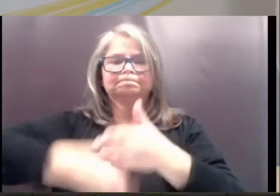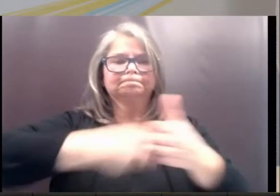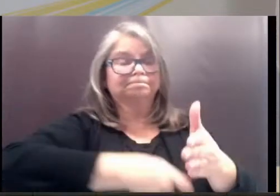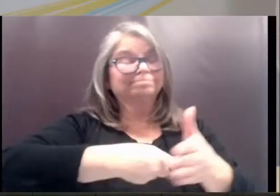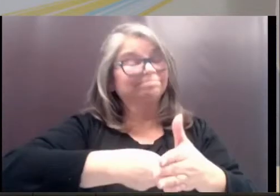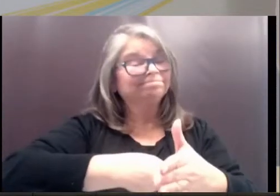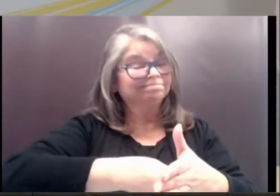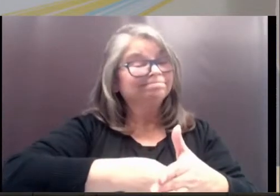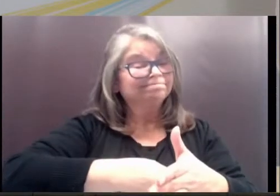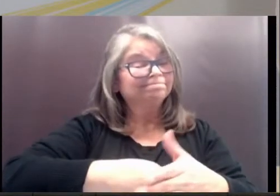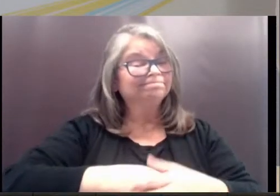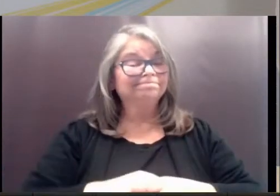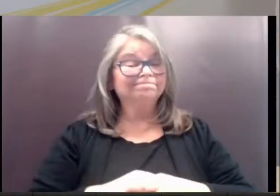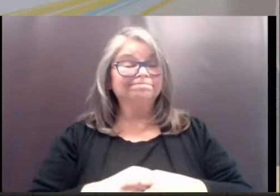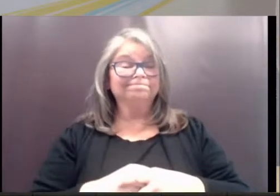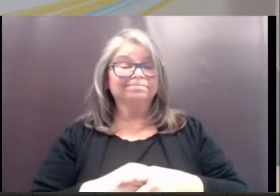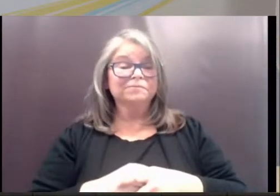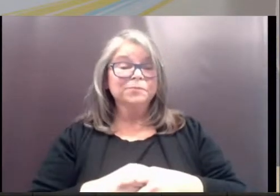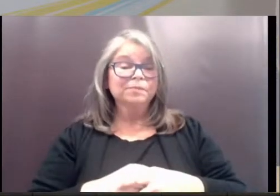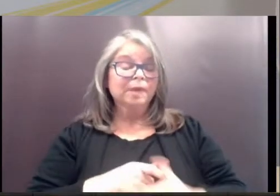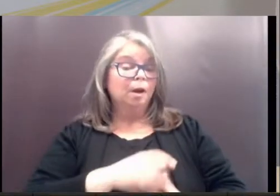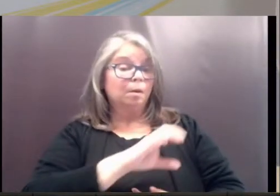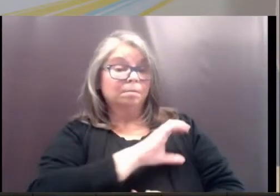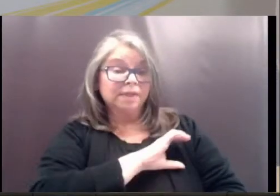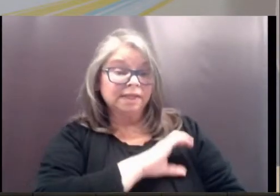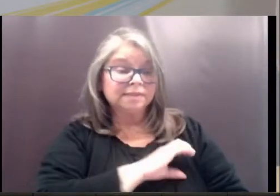by law enforcement and public health officials.